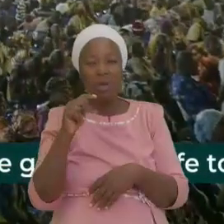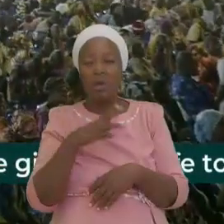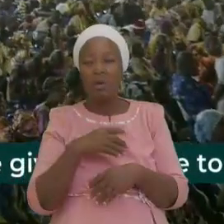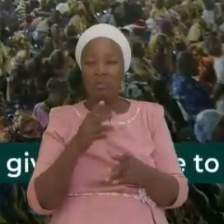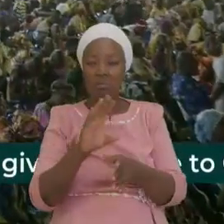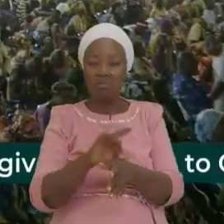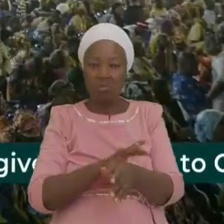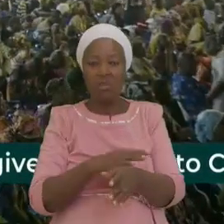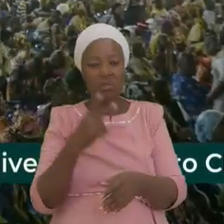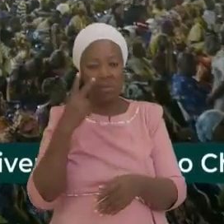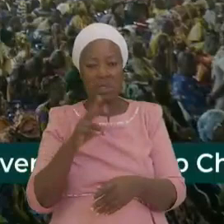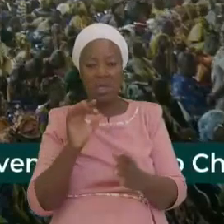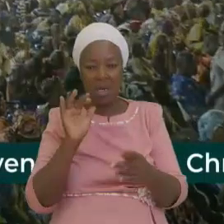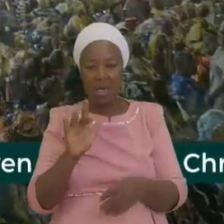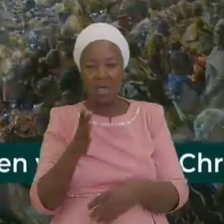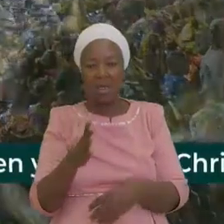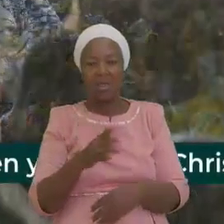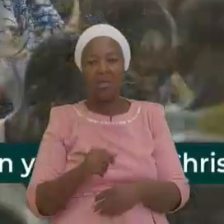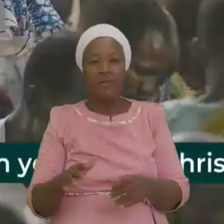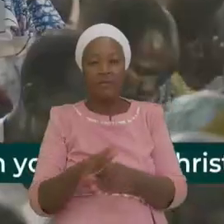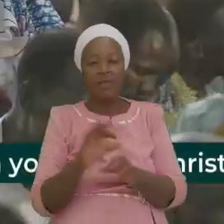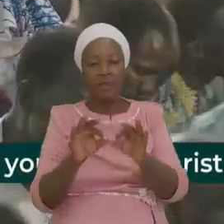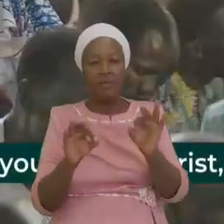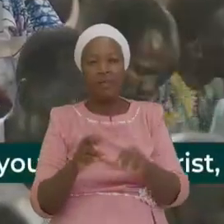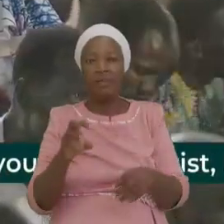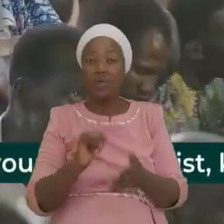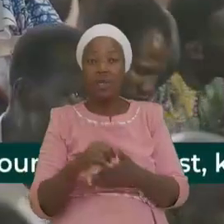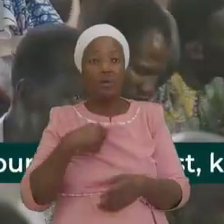the form so that we can be able to help you.